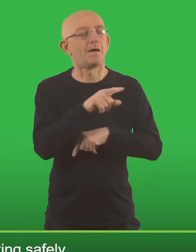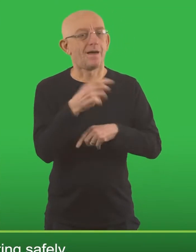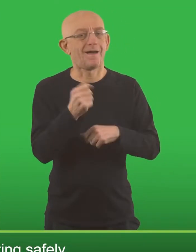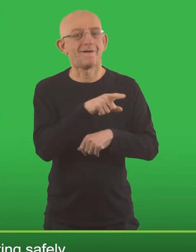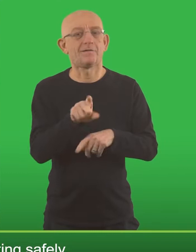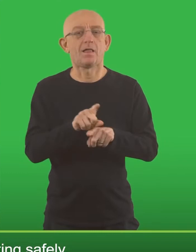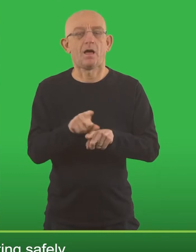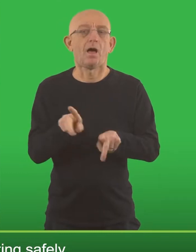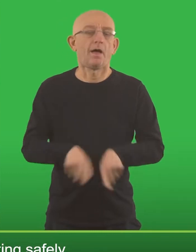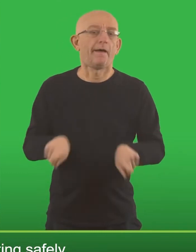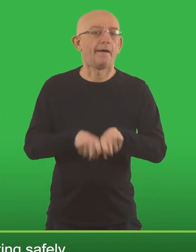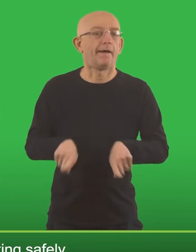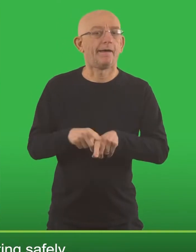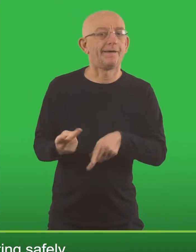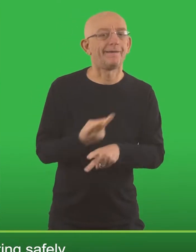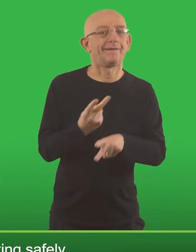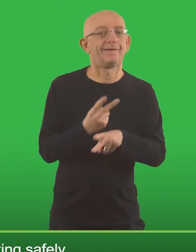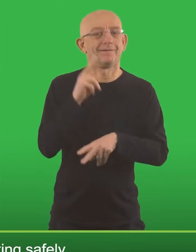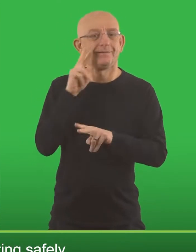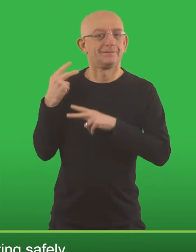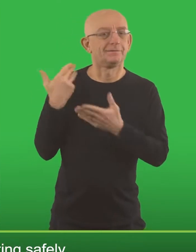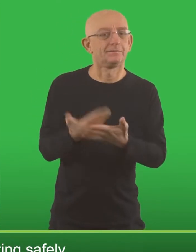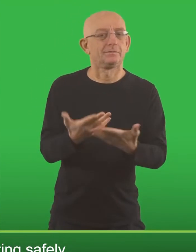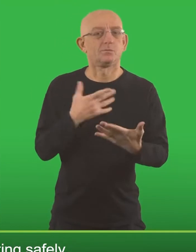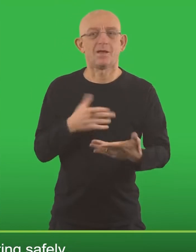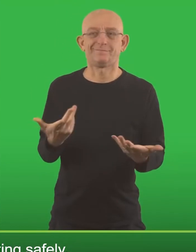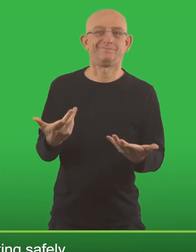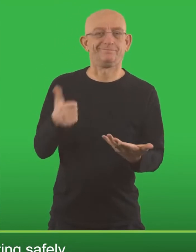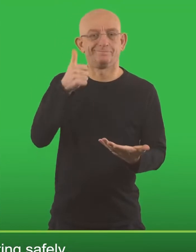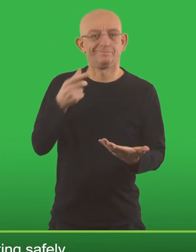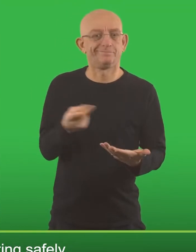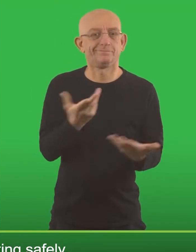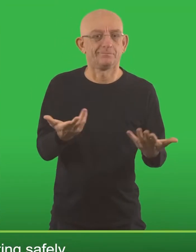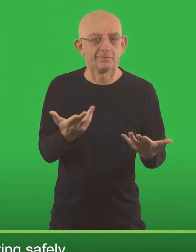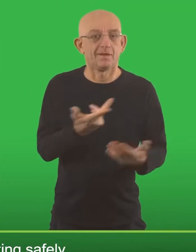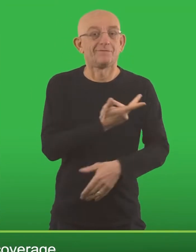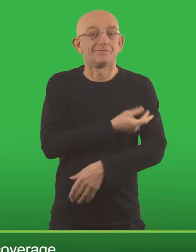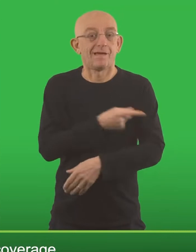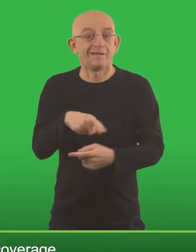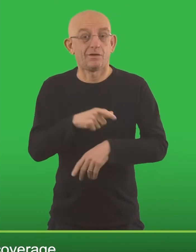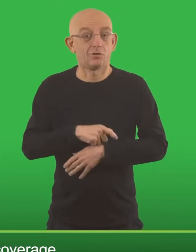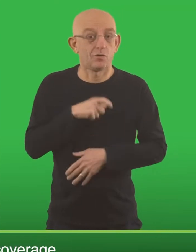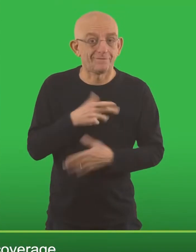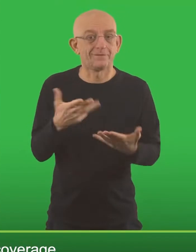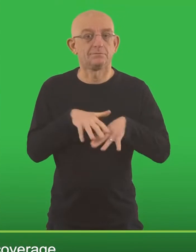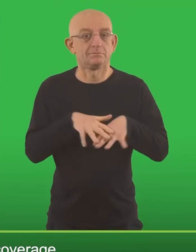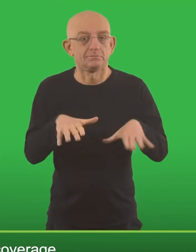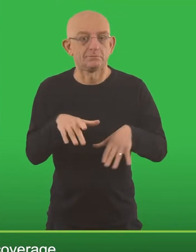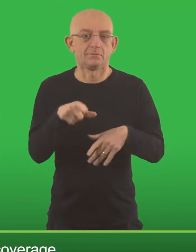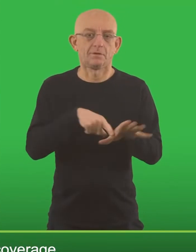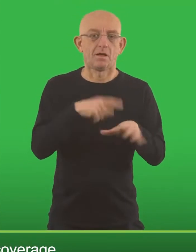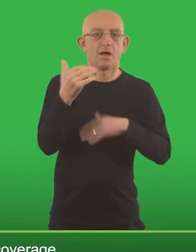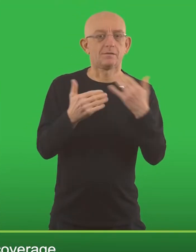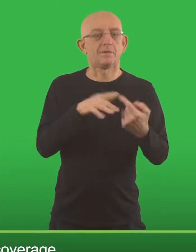people being balanced and acting safely, but also people becoming blasé, and vaccine confidence and